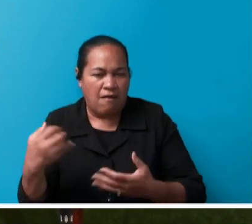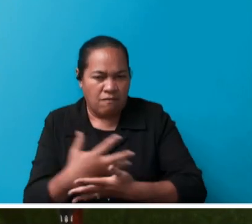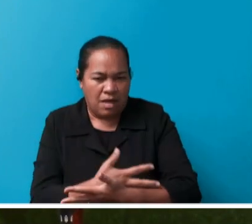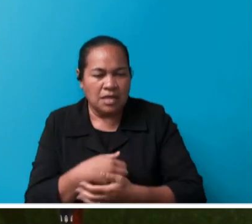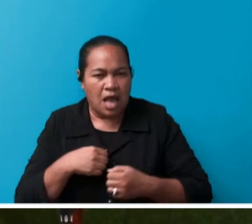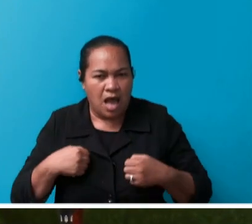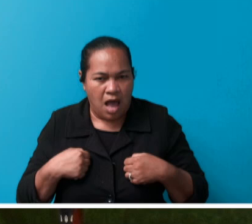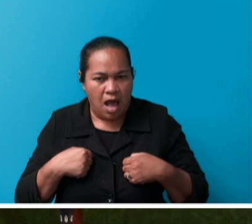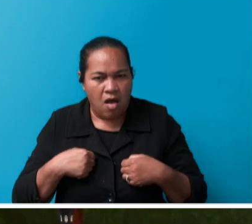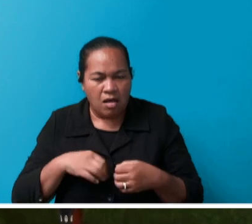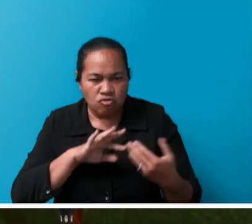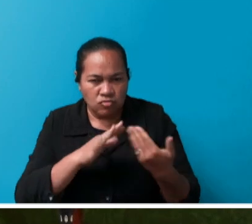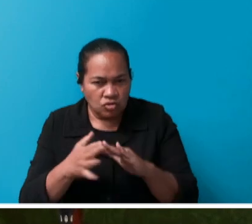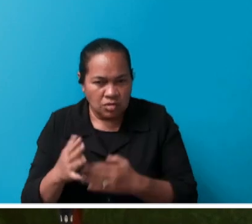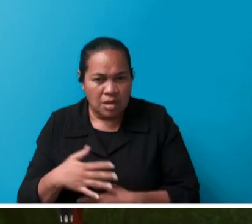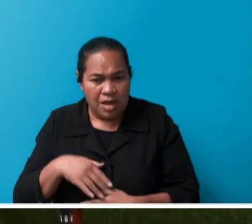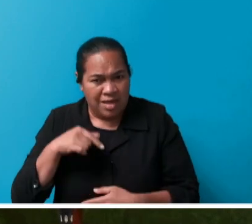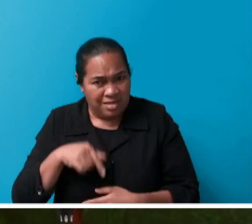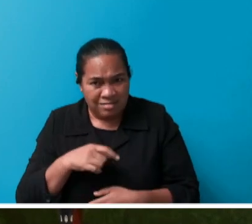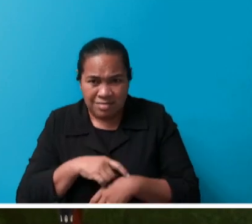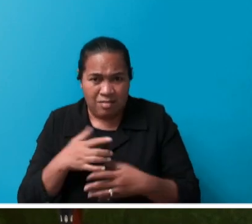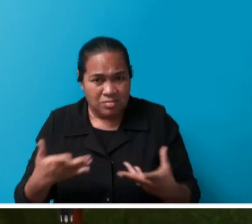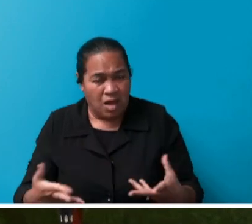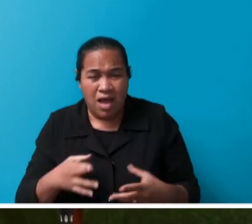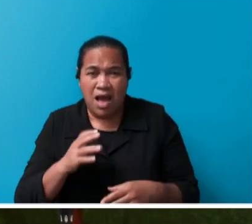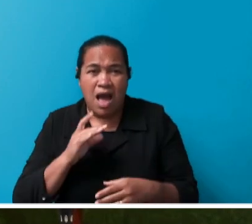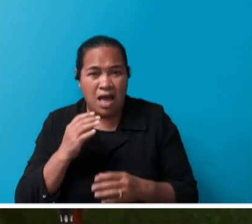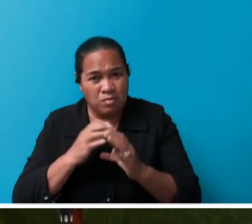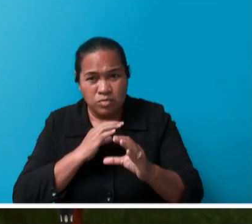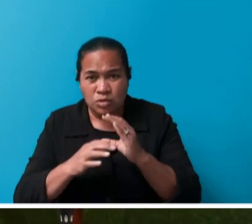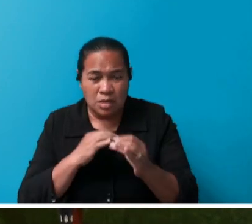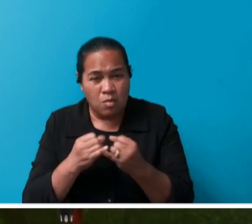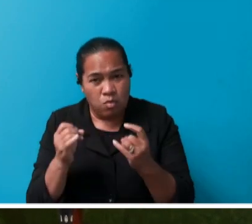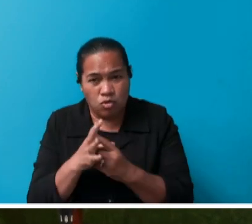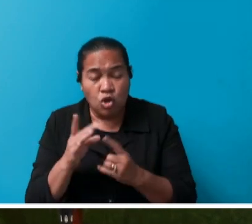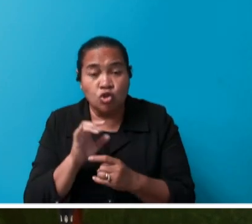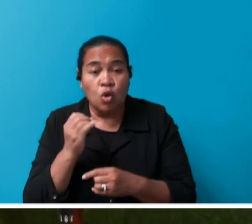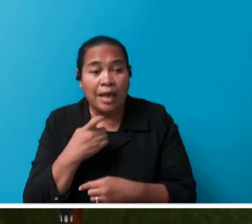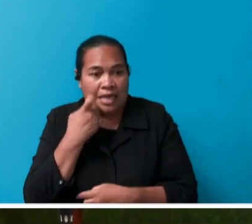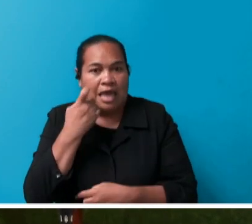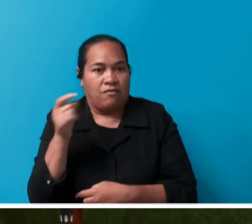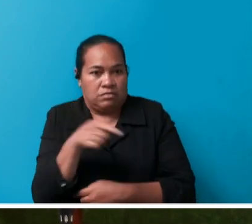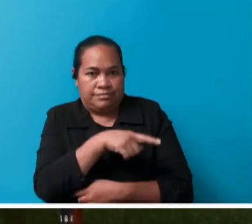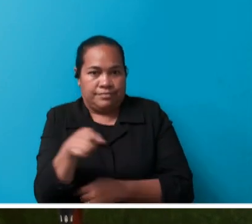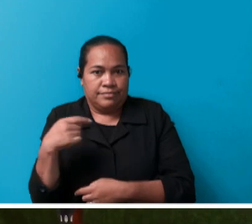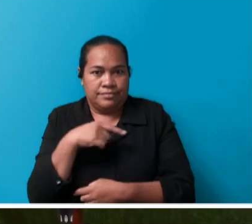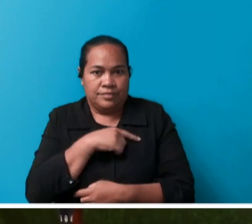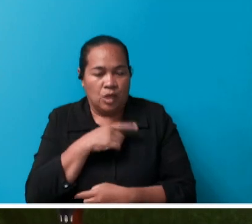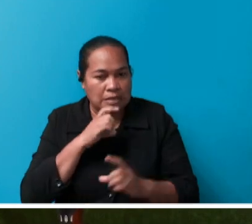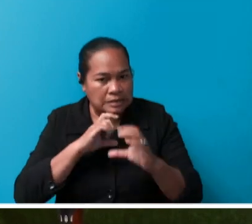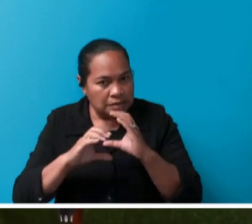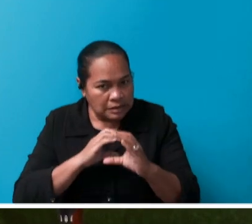In this age of rapid communication, we must be mindful of the narratives we promote, ensuring that our